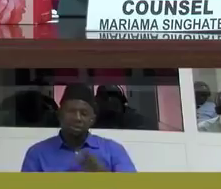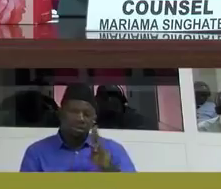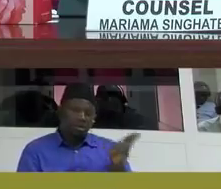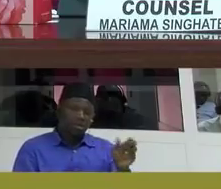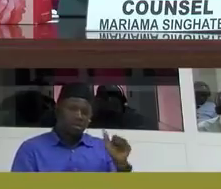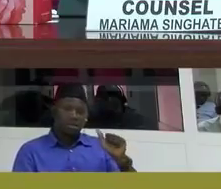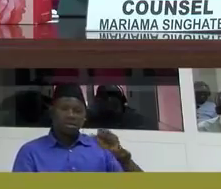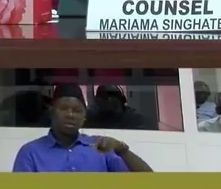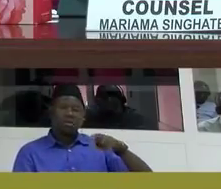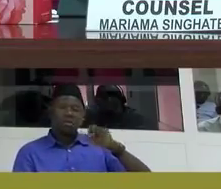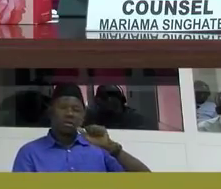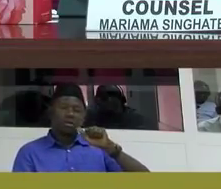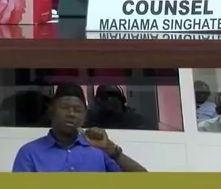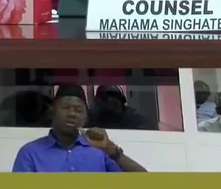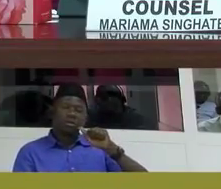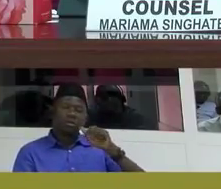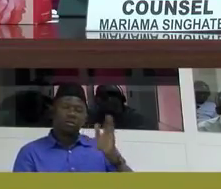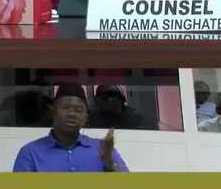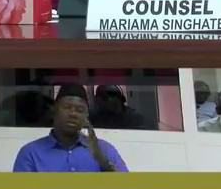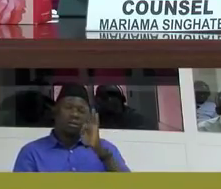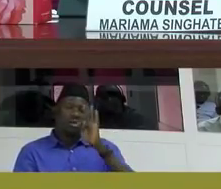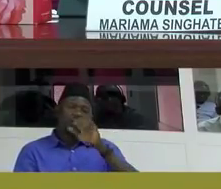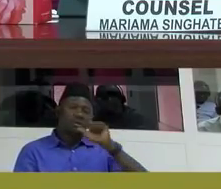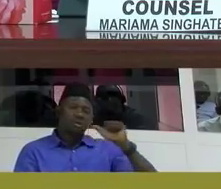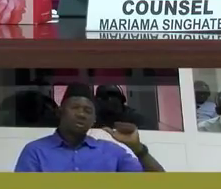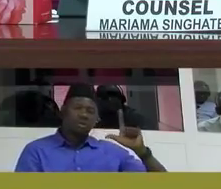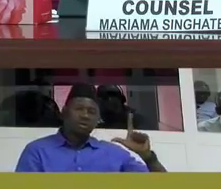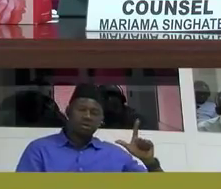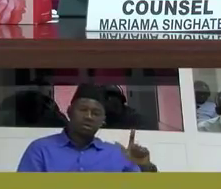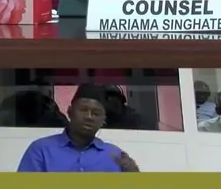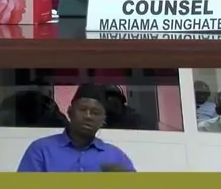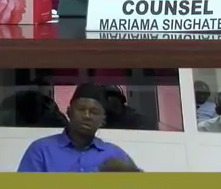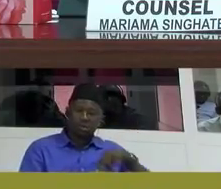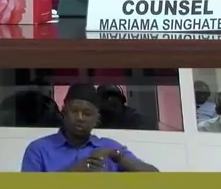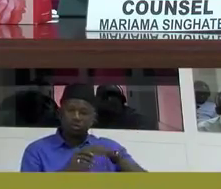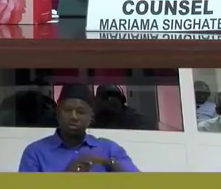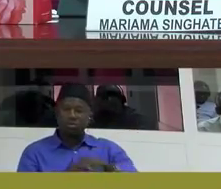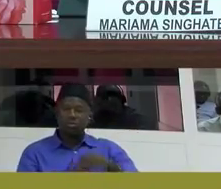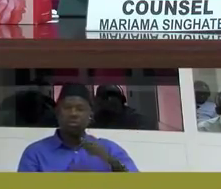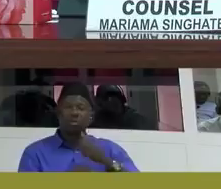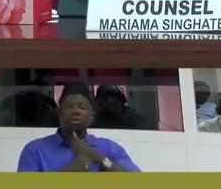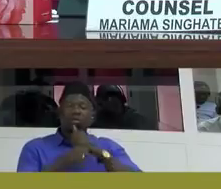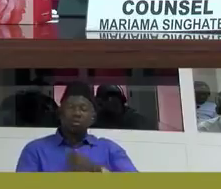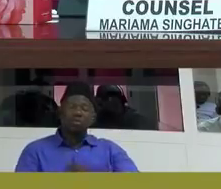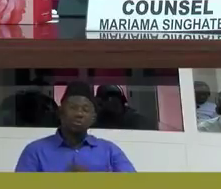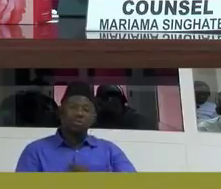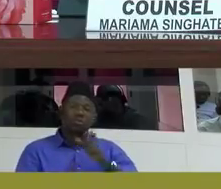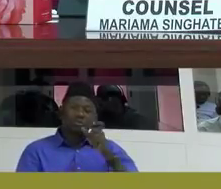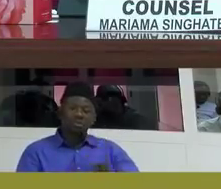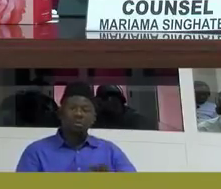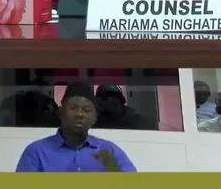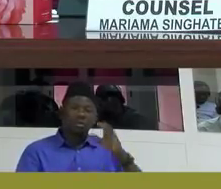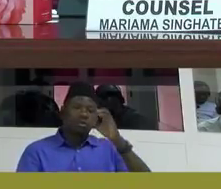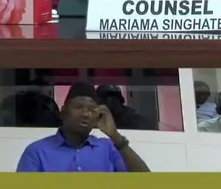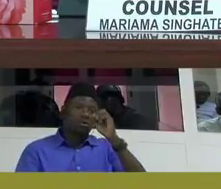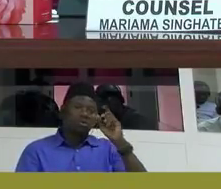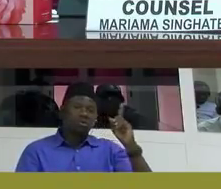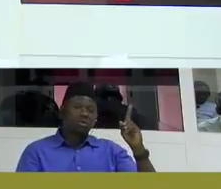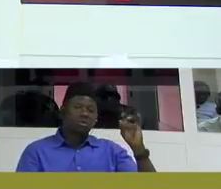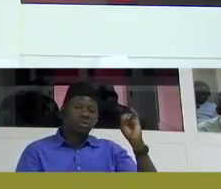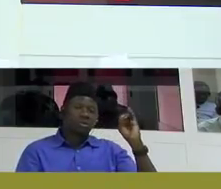Hanafals, including Reverend Bishop Odiko and Ellison.